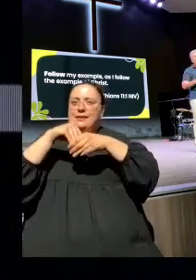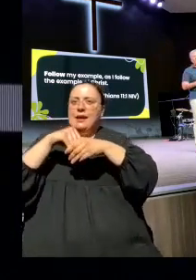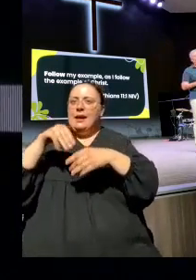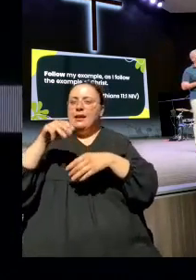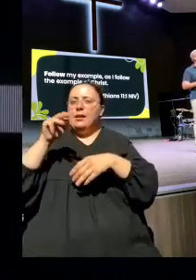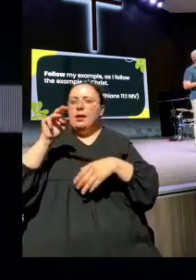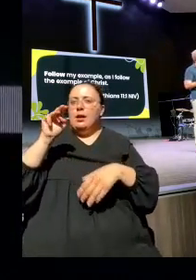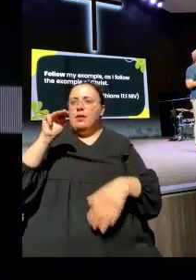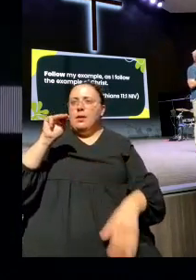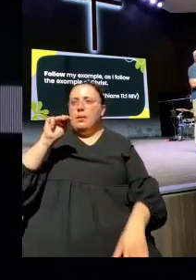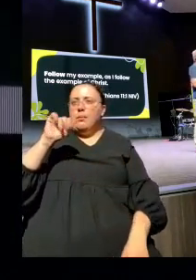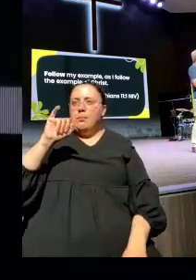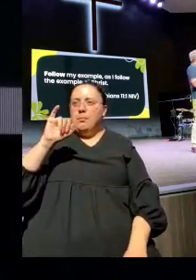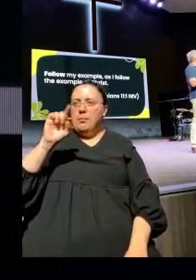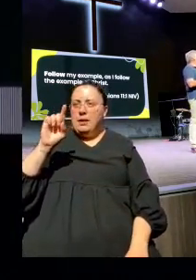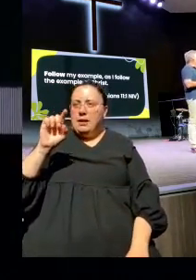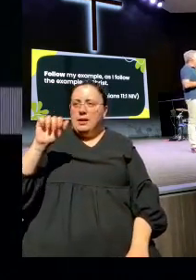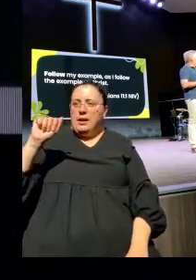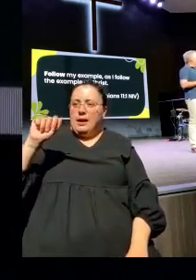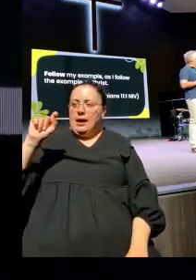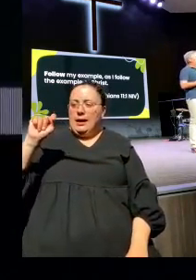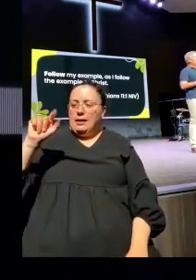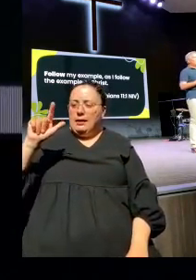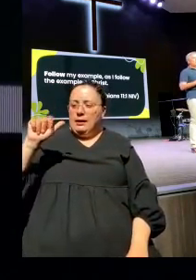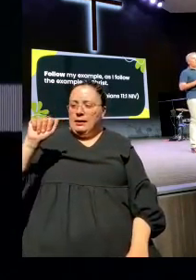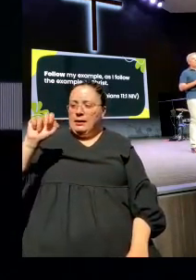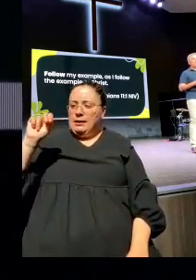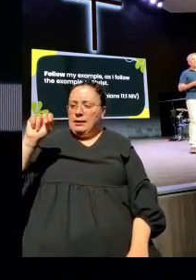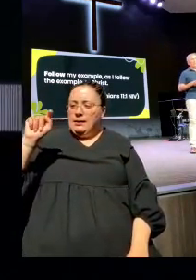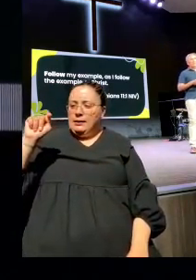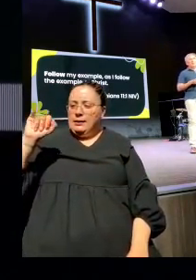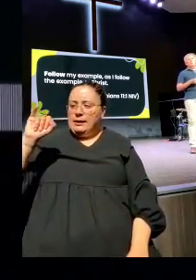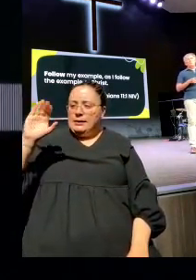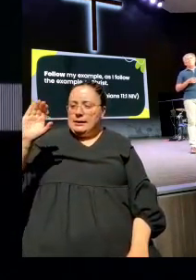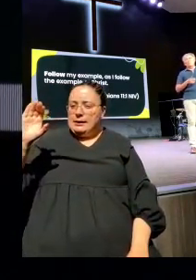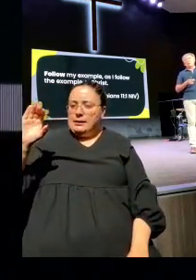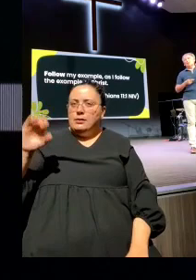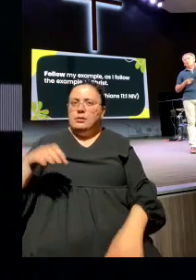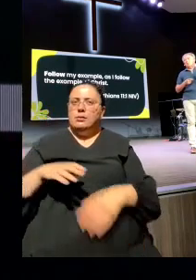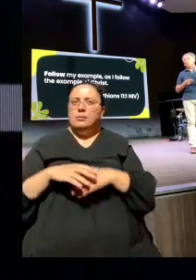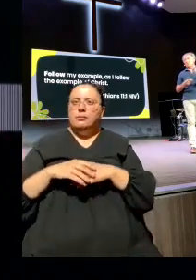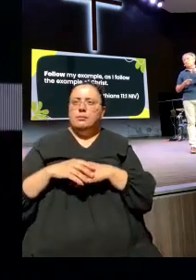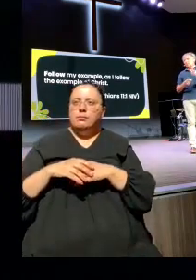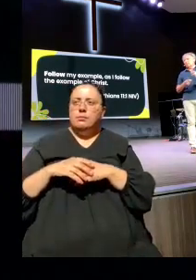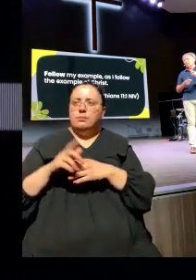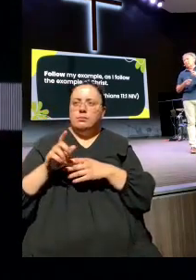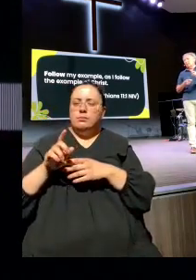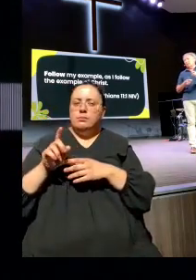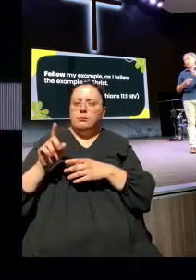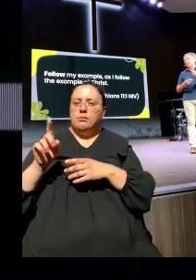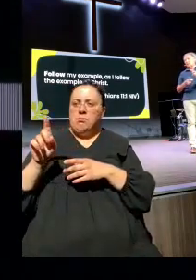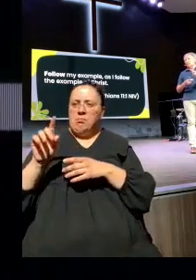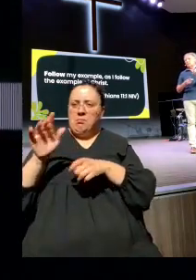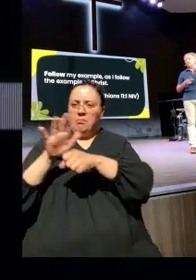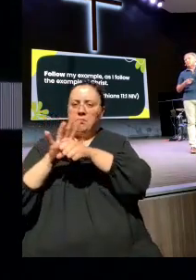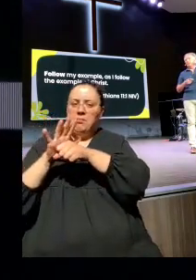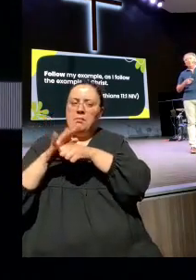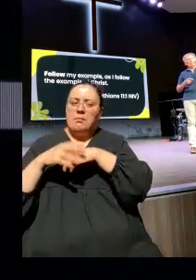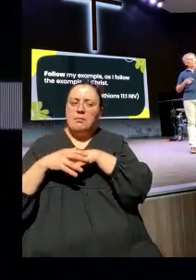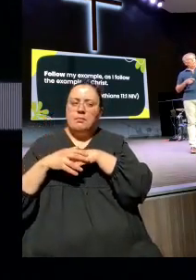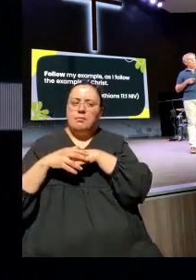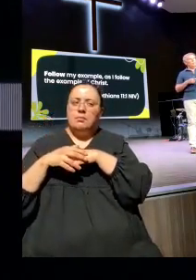youth ministry of our church." I was like, "No way." And he looked at me and he said, "I'm doing exactly what you did with me." He